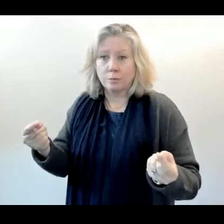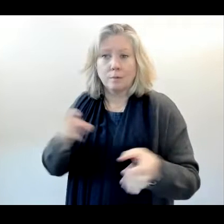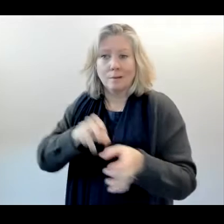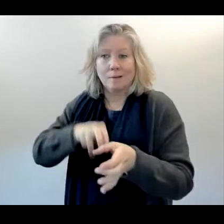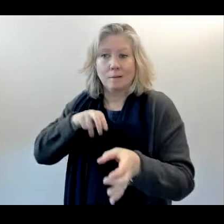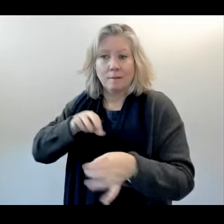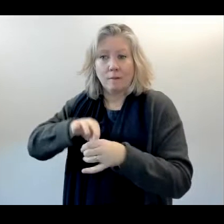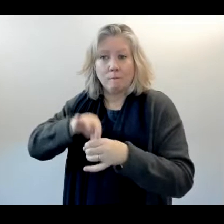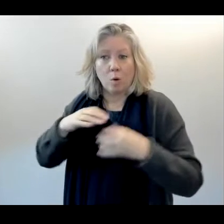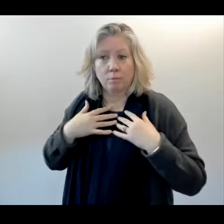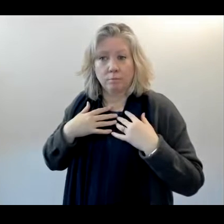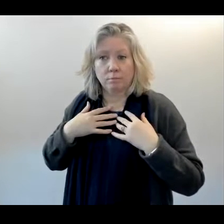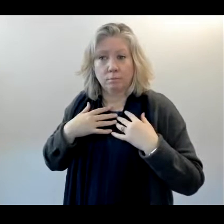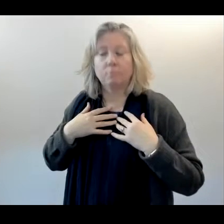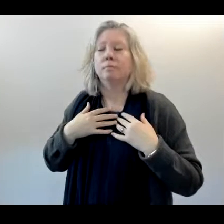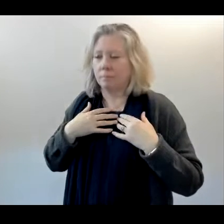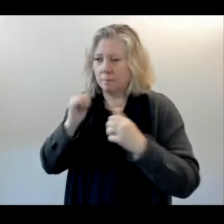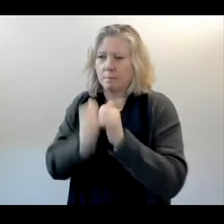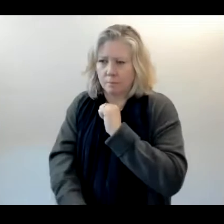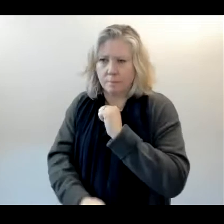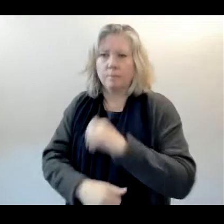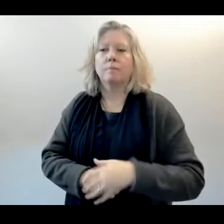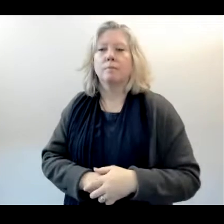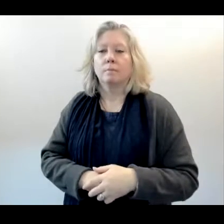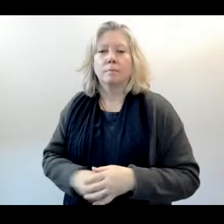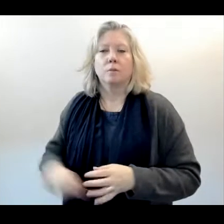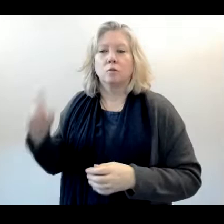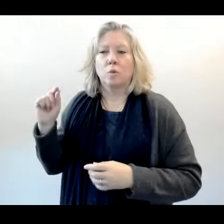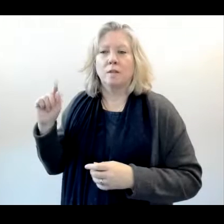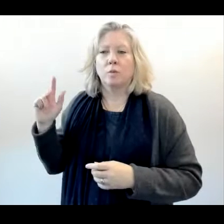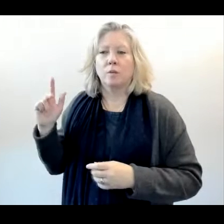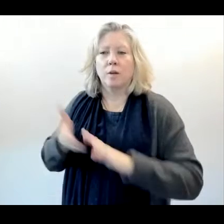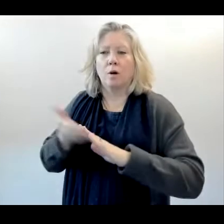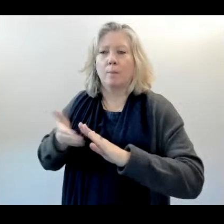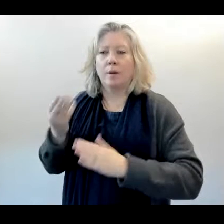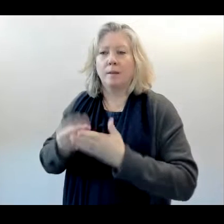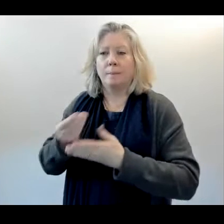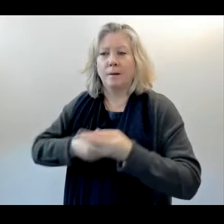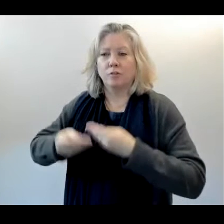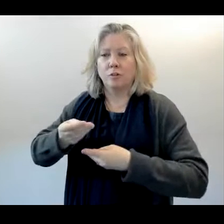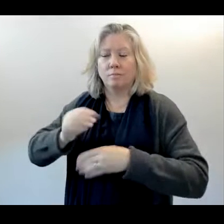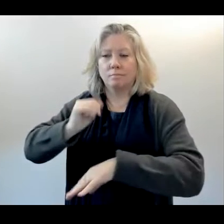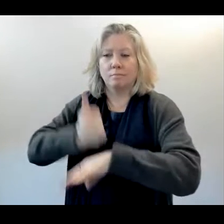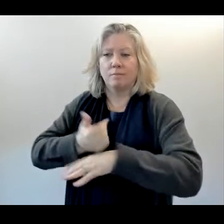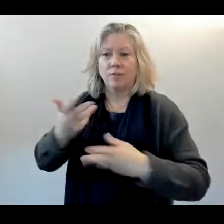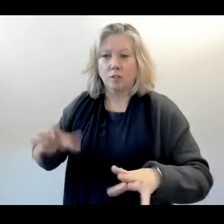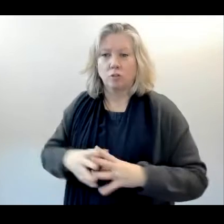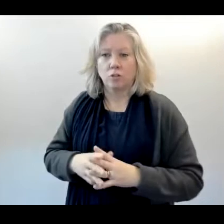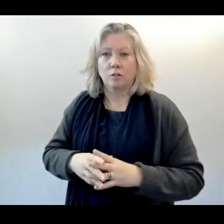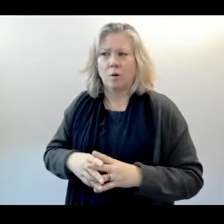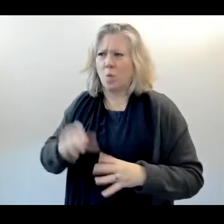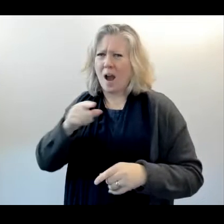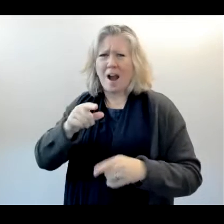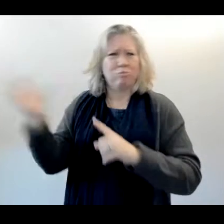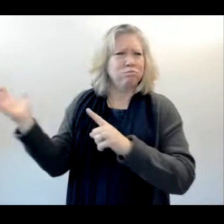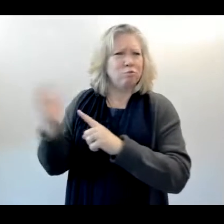abstentions? Motion carries. We have a 2023 operating budget approved earlier than I think we've